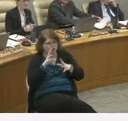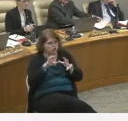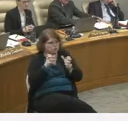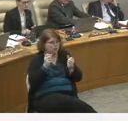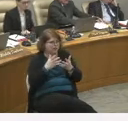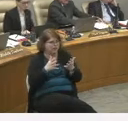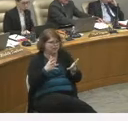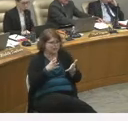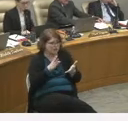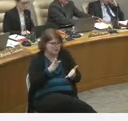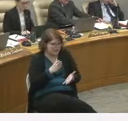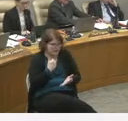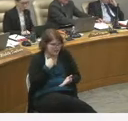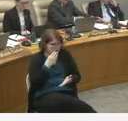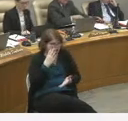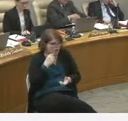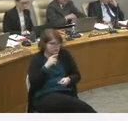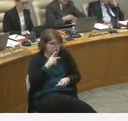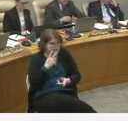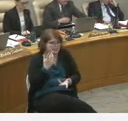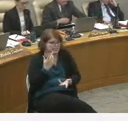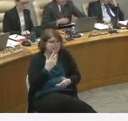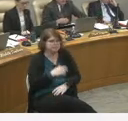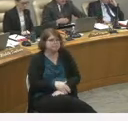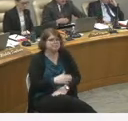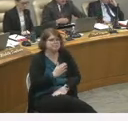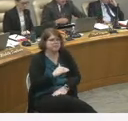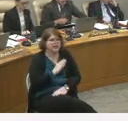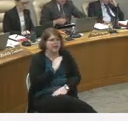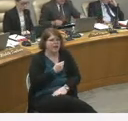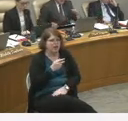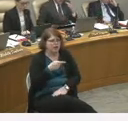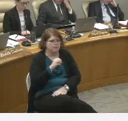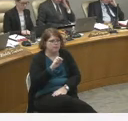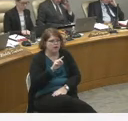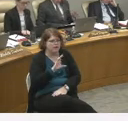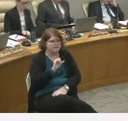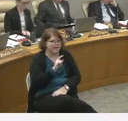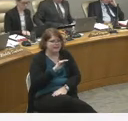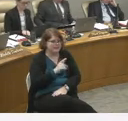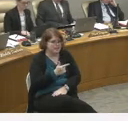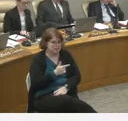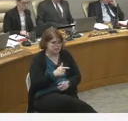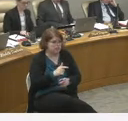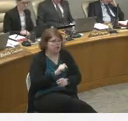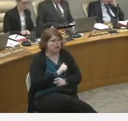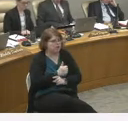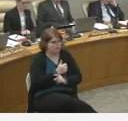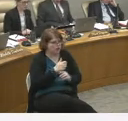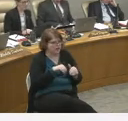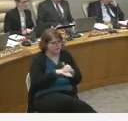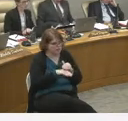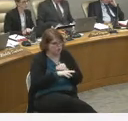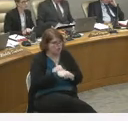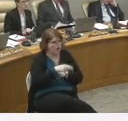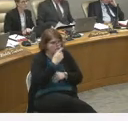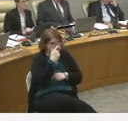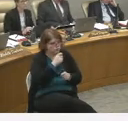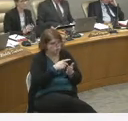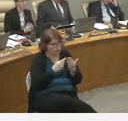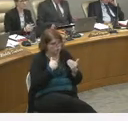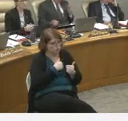opportunity to do our podcasting is another accessible High interest program that we offer to all kids